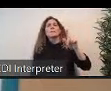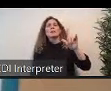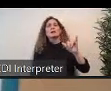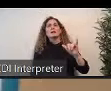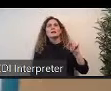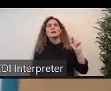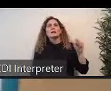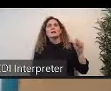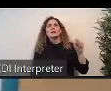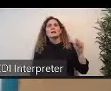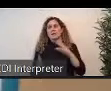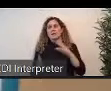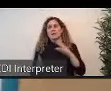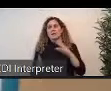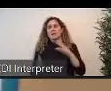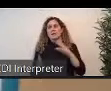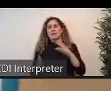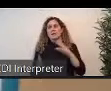as we're manufacturing it.